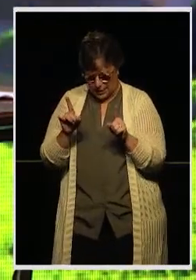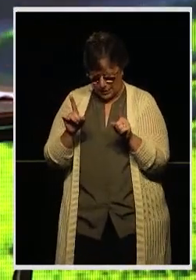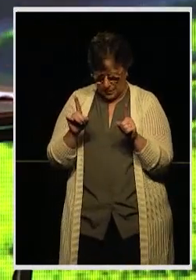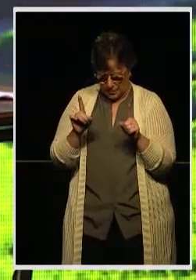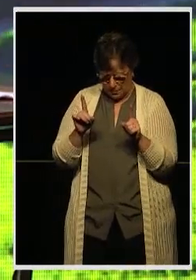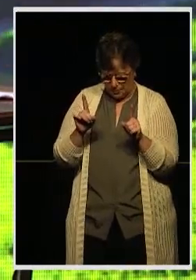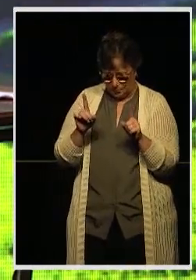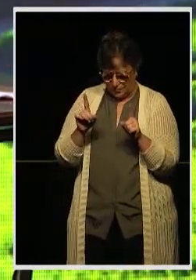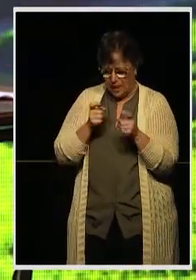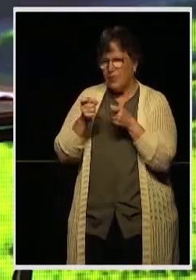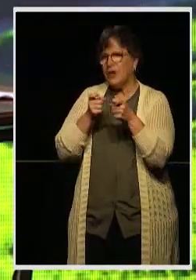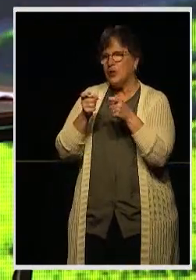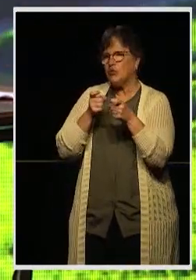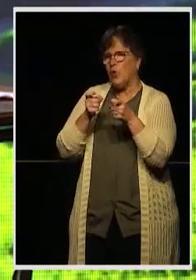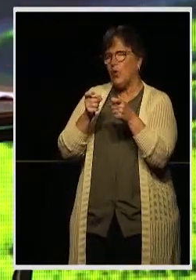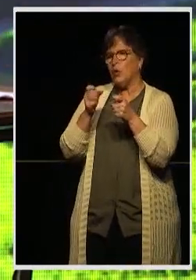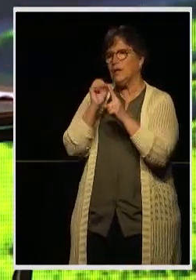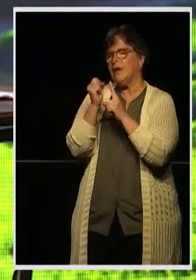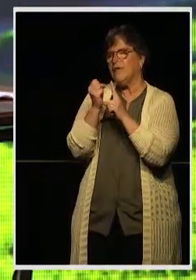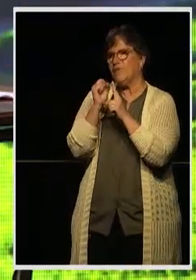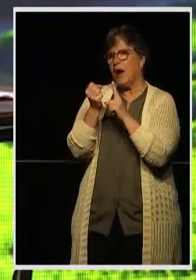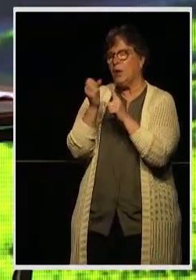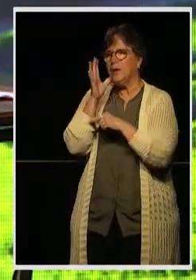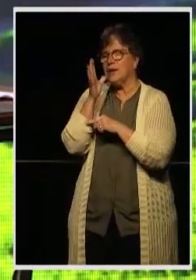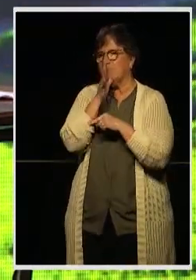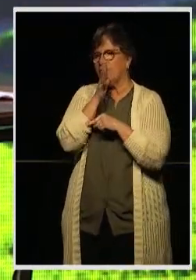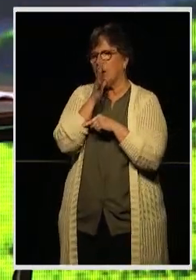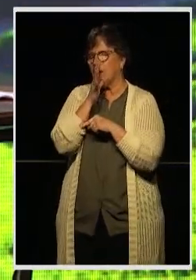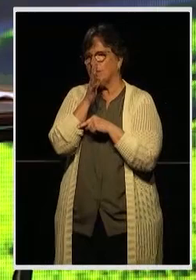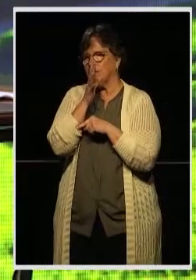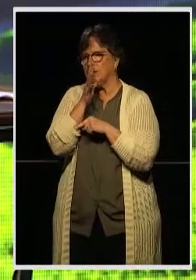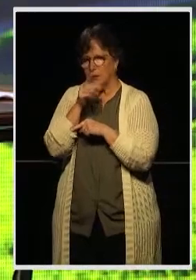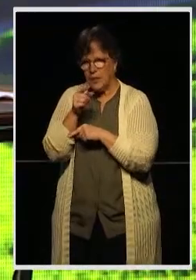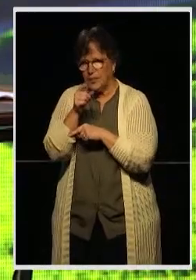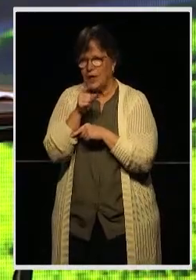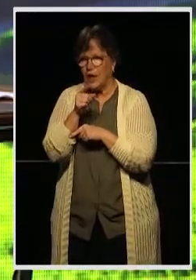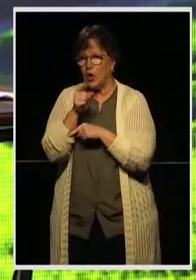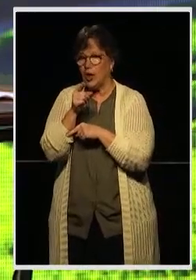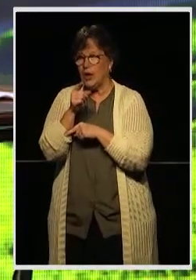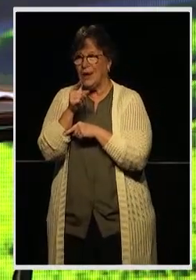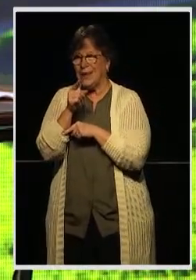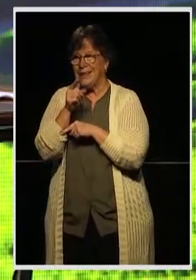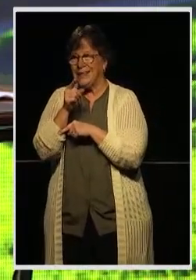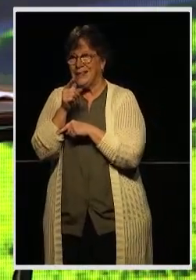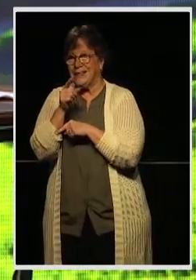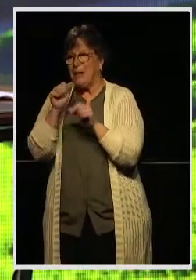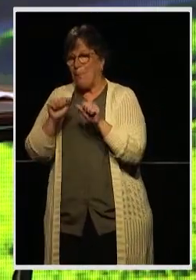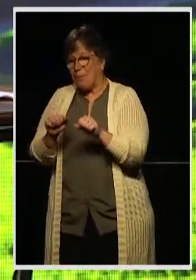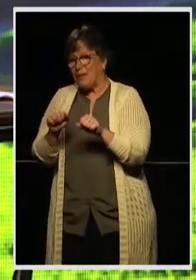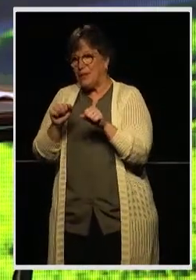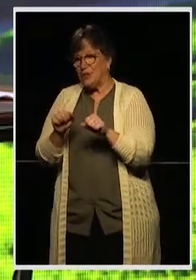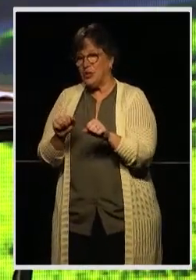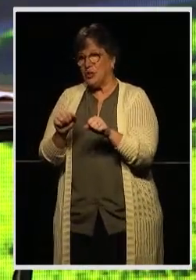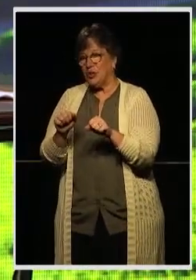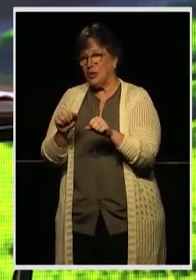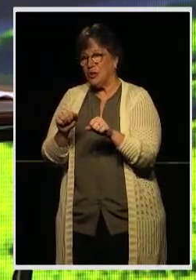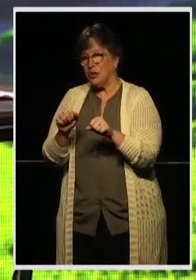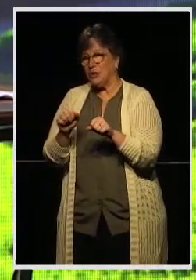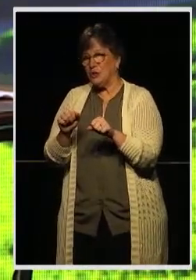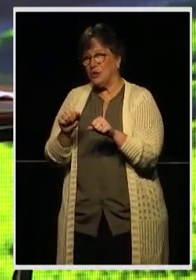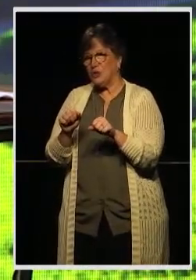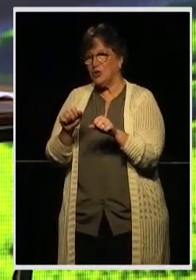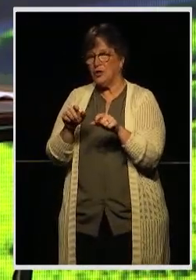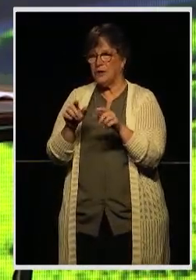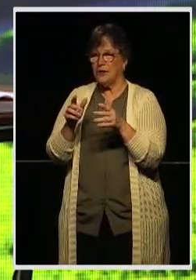But the controlled environment farming is really a potential, it's almost sci-fi kind